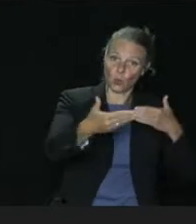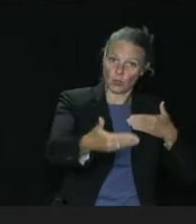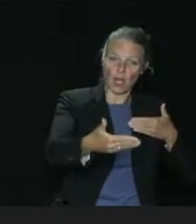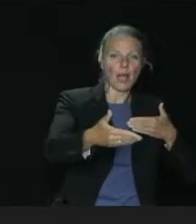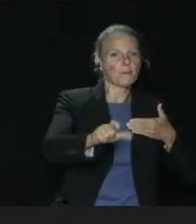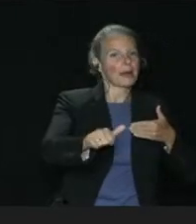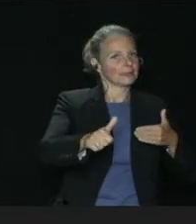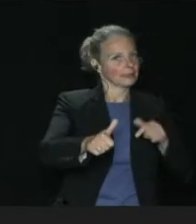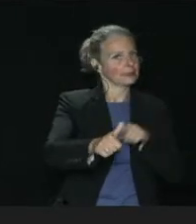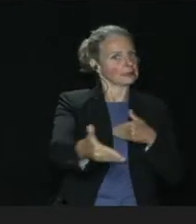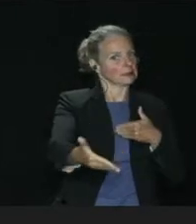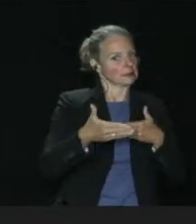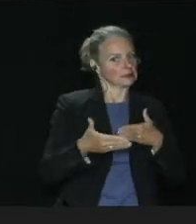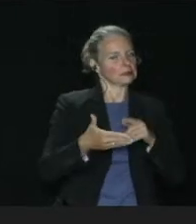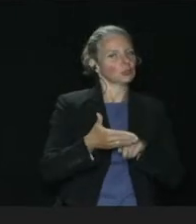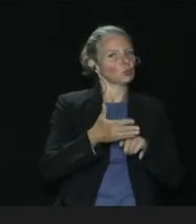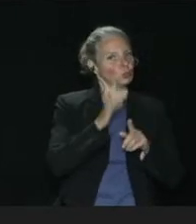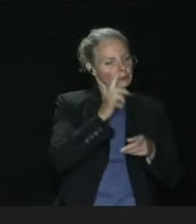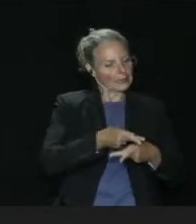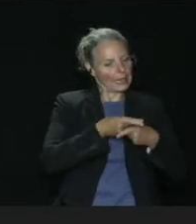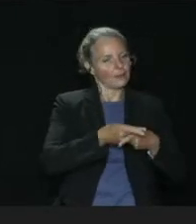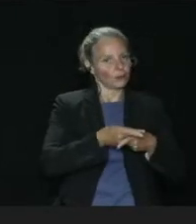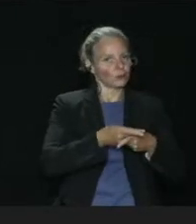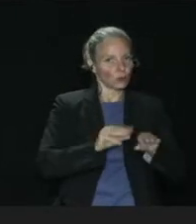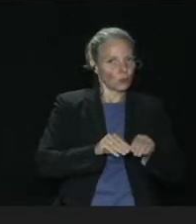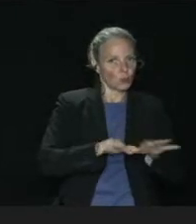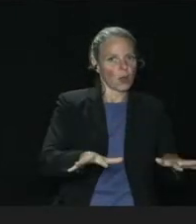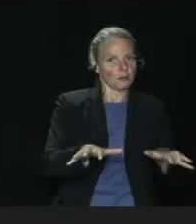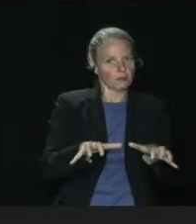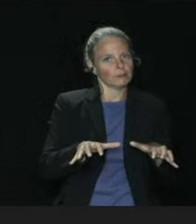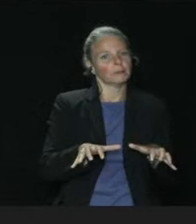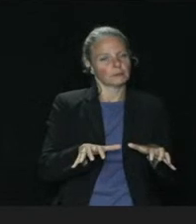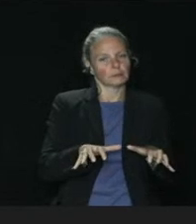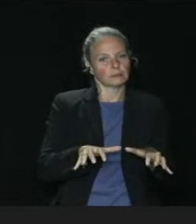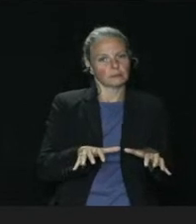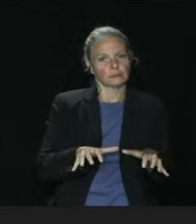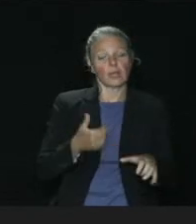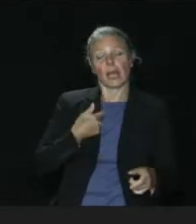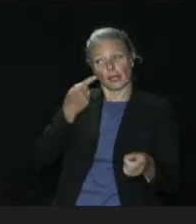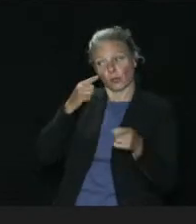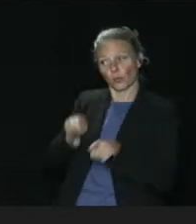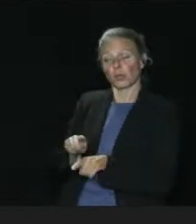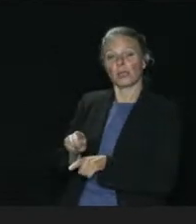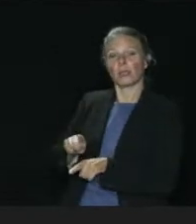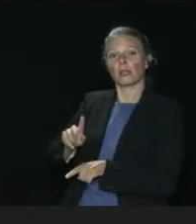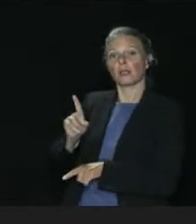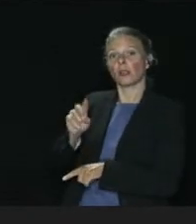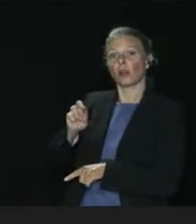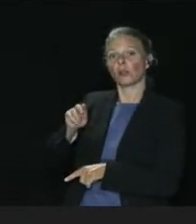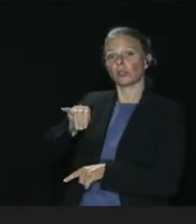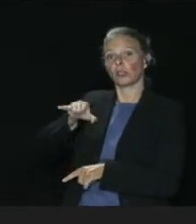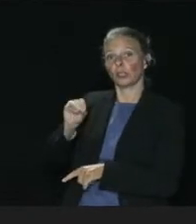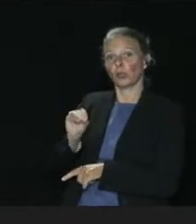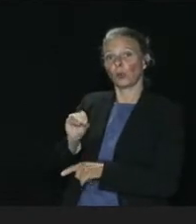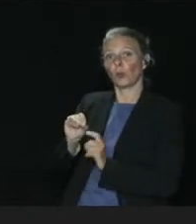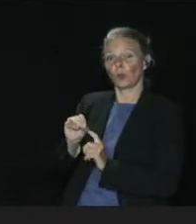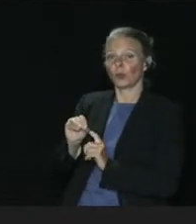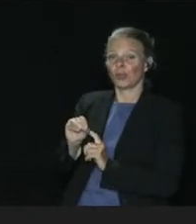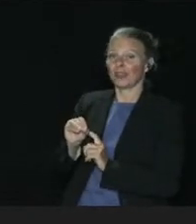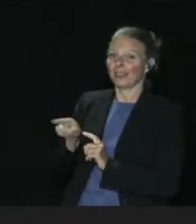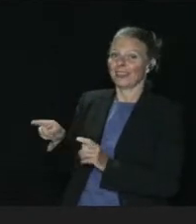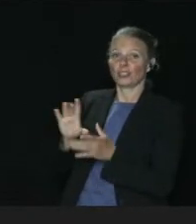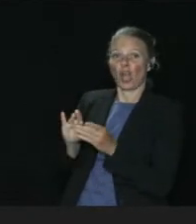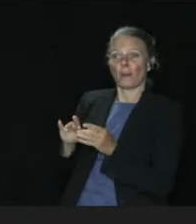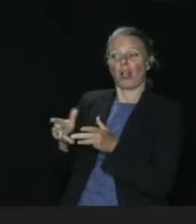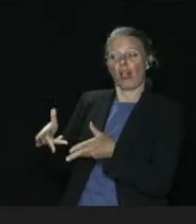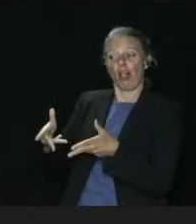coverage. And I totally agree with Dr. Njoo that the last kilometer, well, actually 2 kilometers,